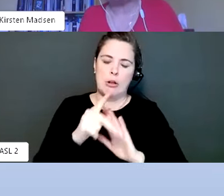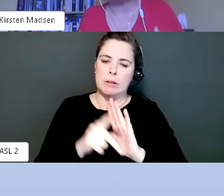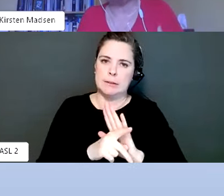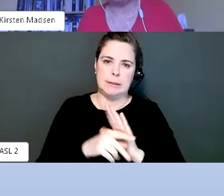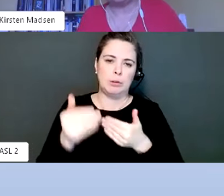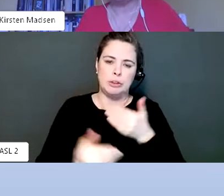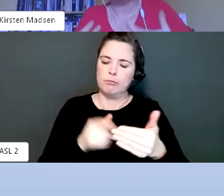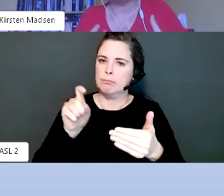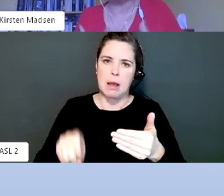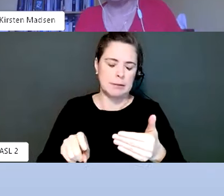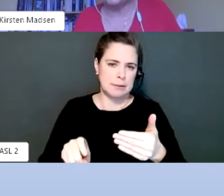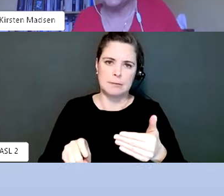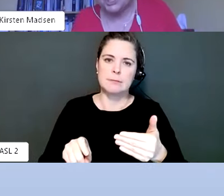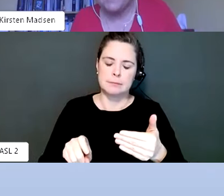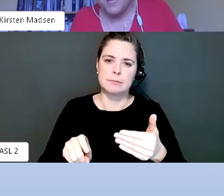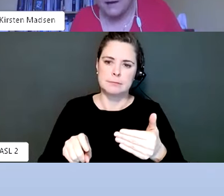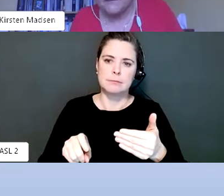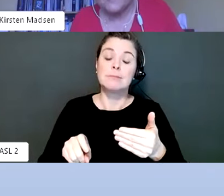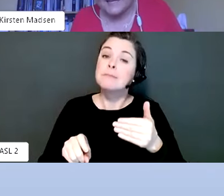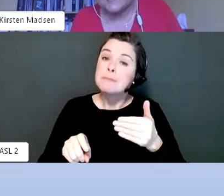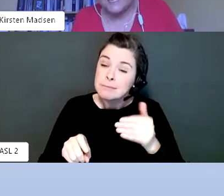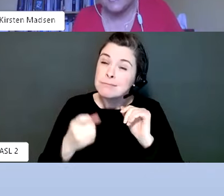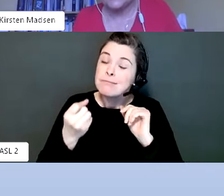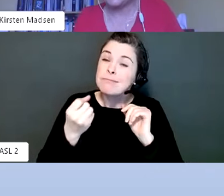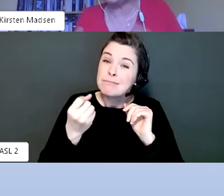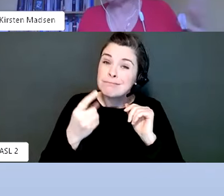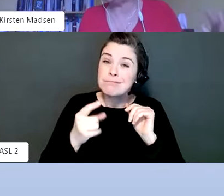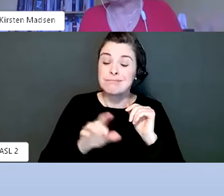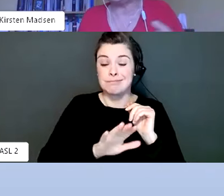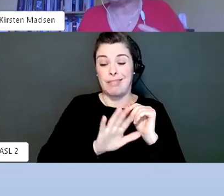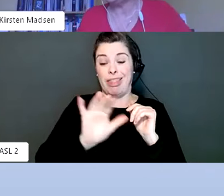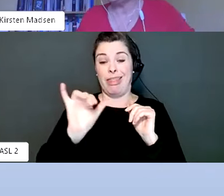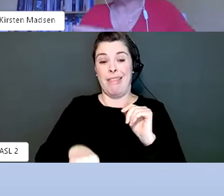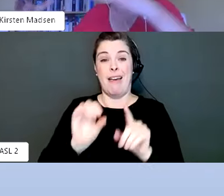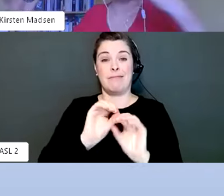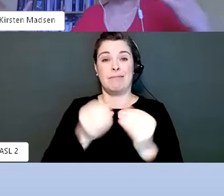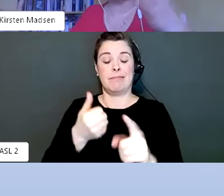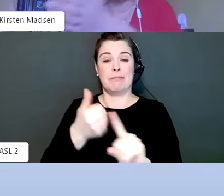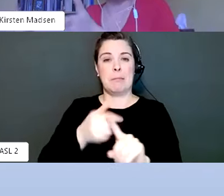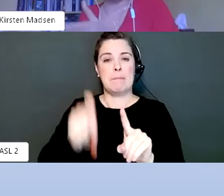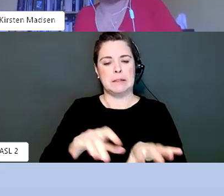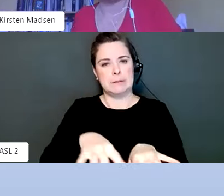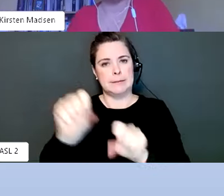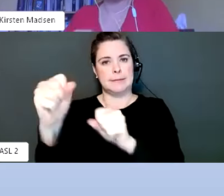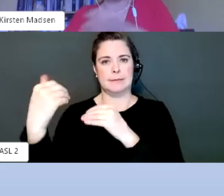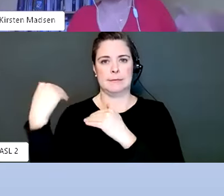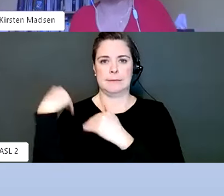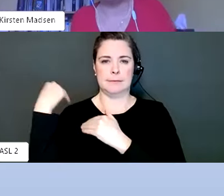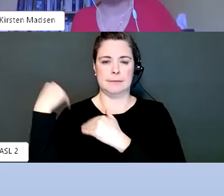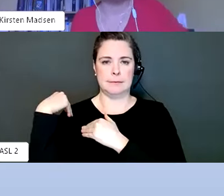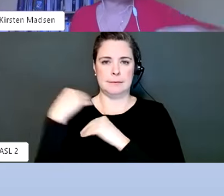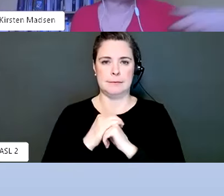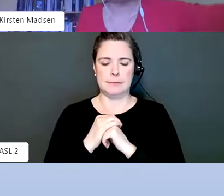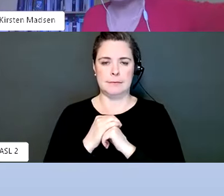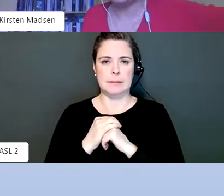needs to be through the ownership of that site. It can't just be something that a government organization sets up a